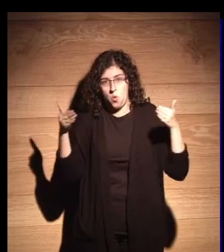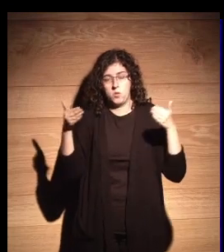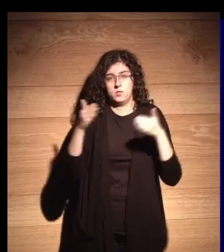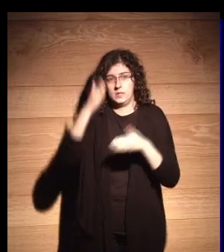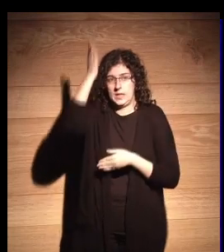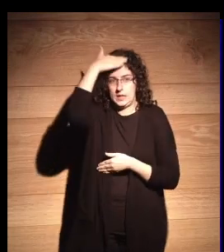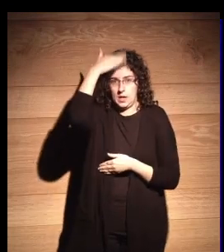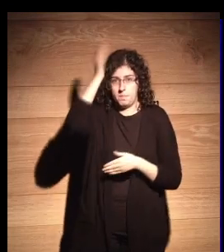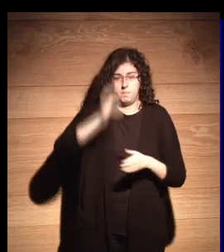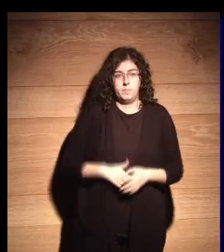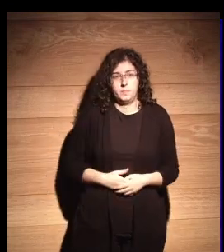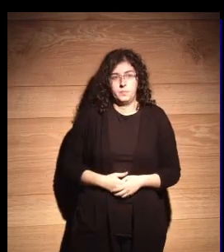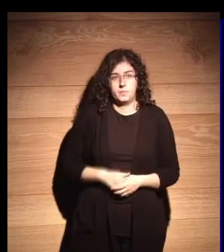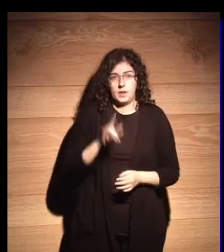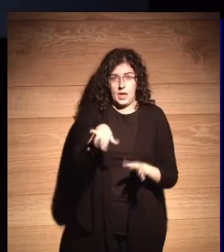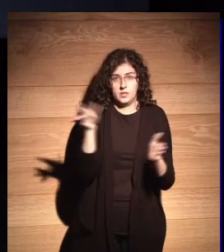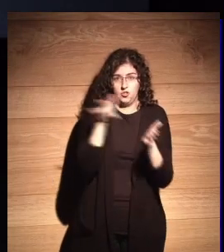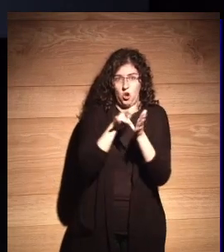So Okay. there we are now. Here we are.